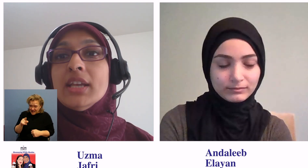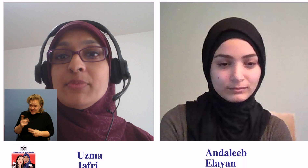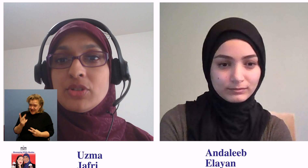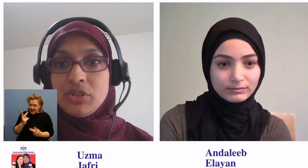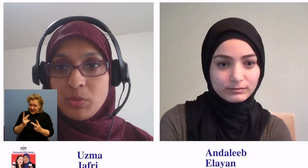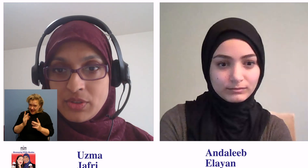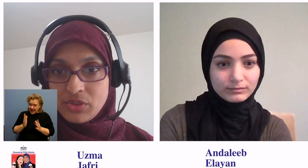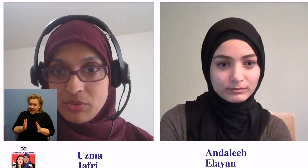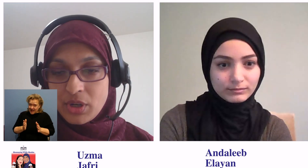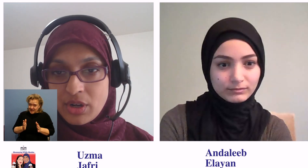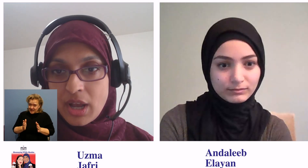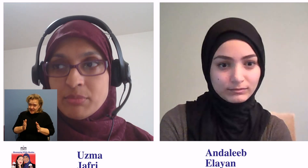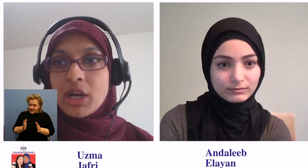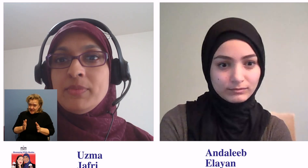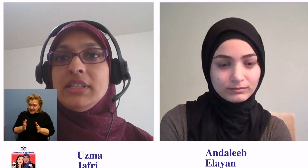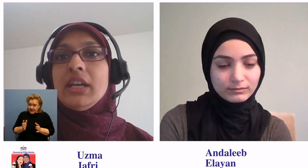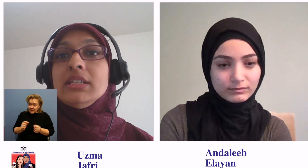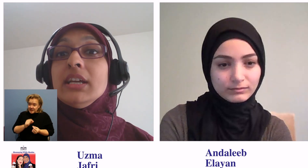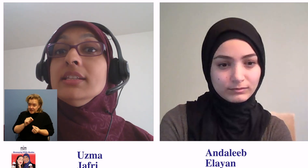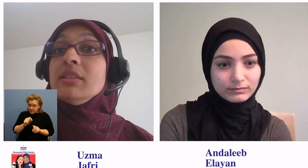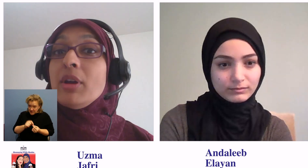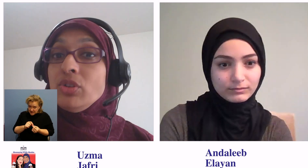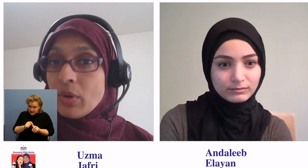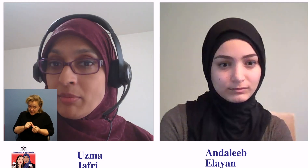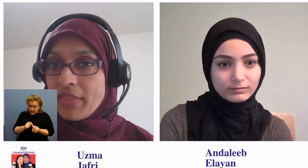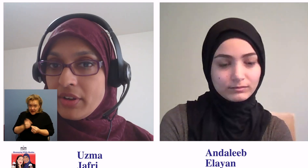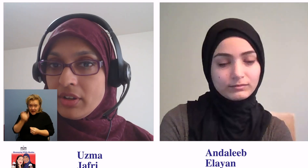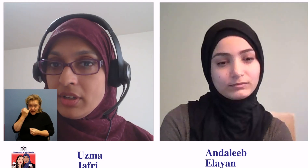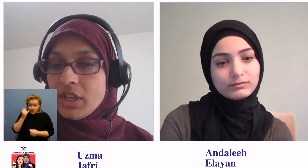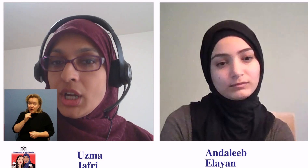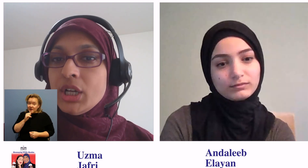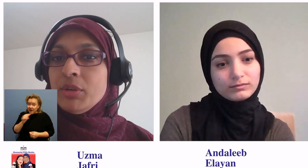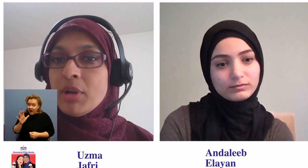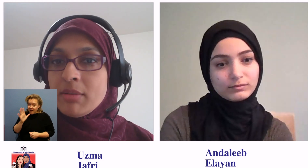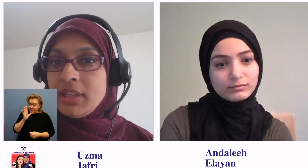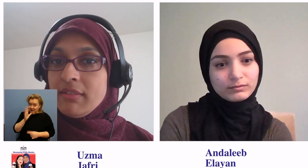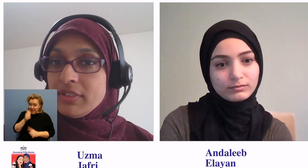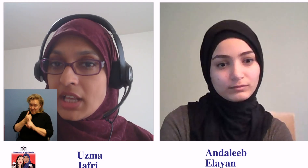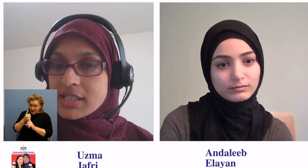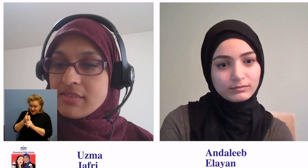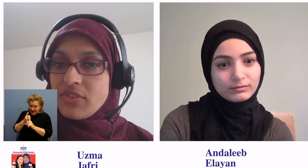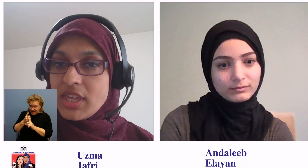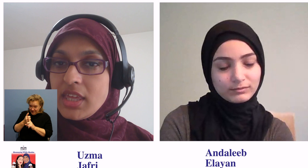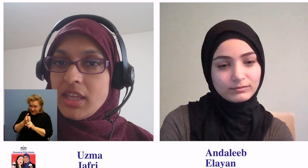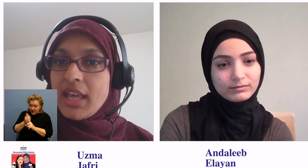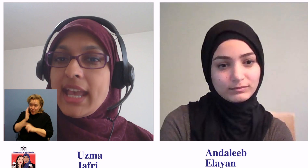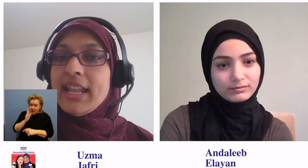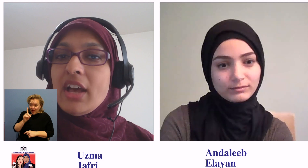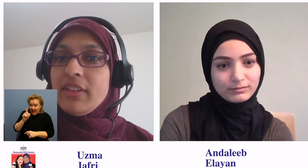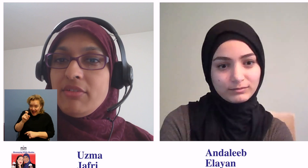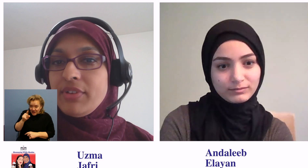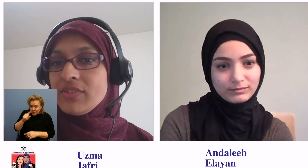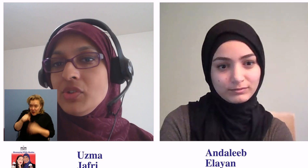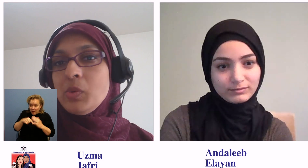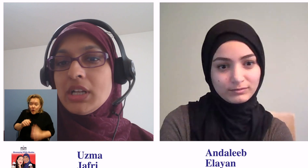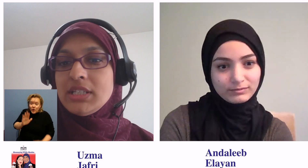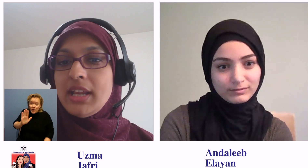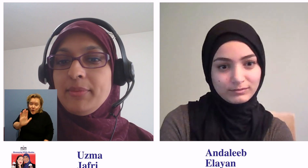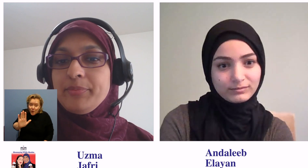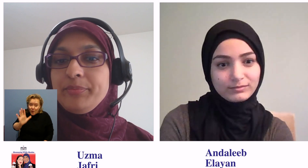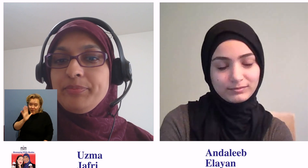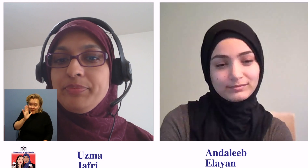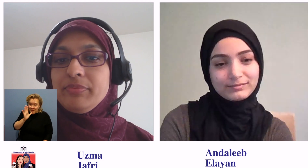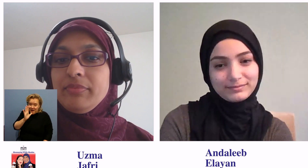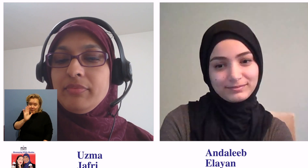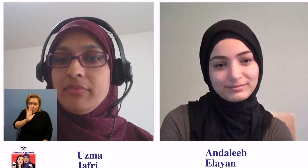especially the ones who are not moms yet, tell us about your mother, her mommying philosophy, and how that affects your work